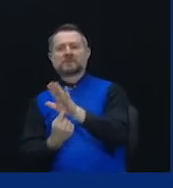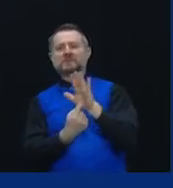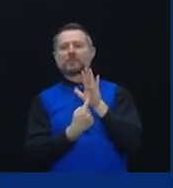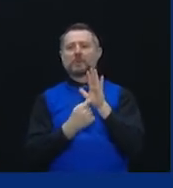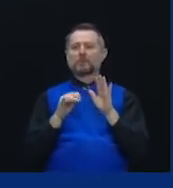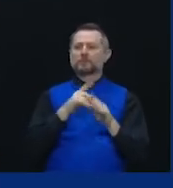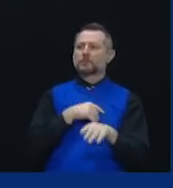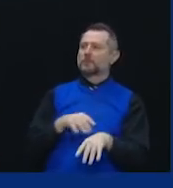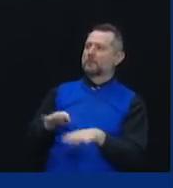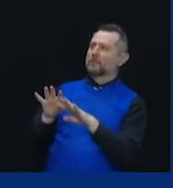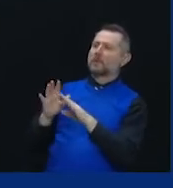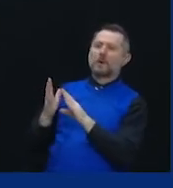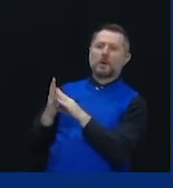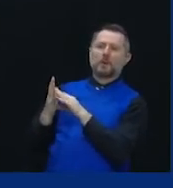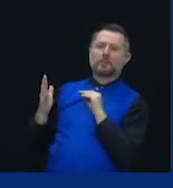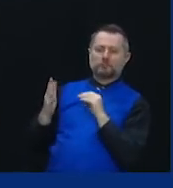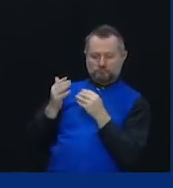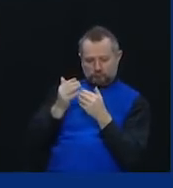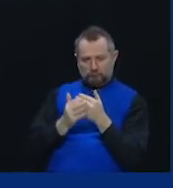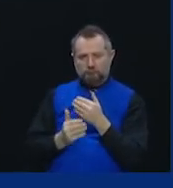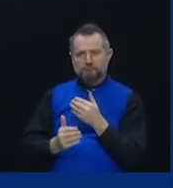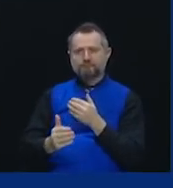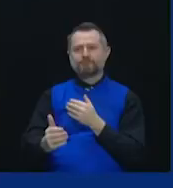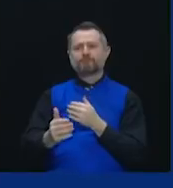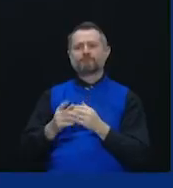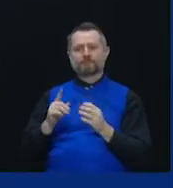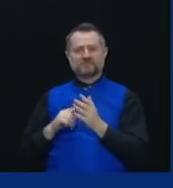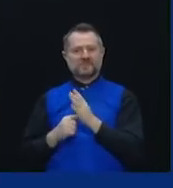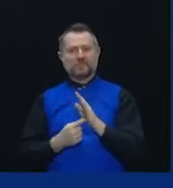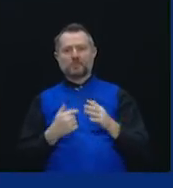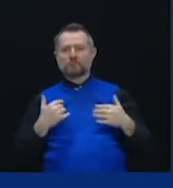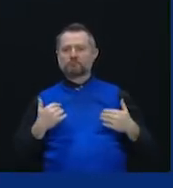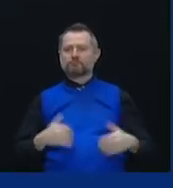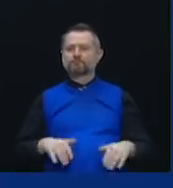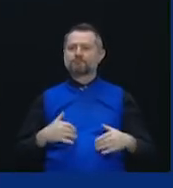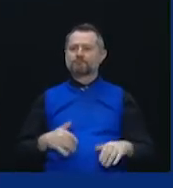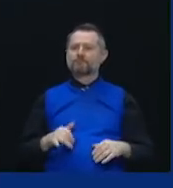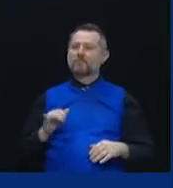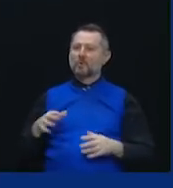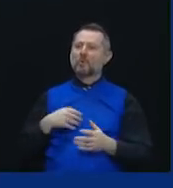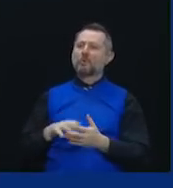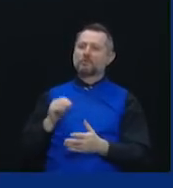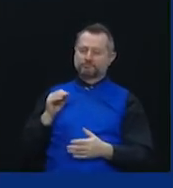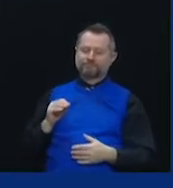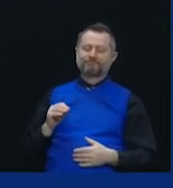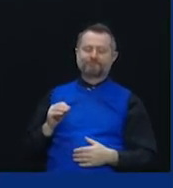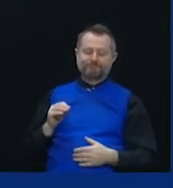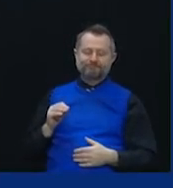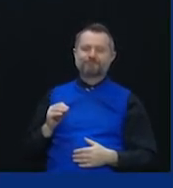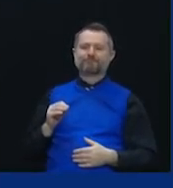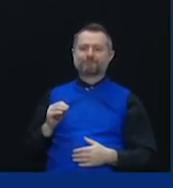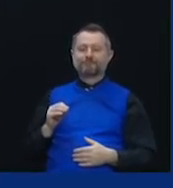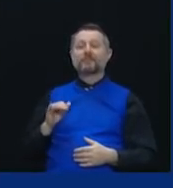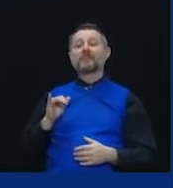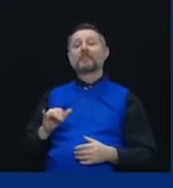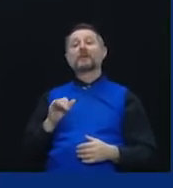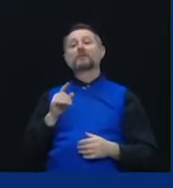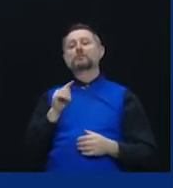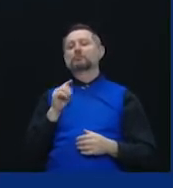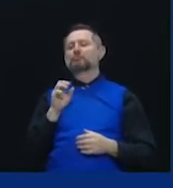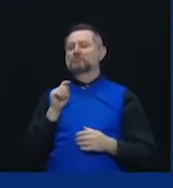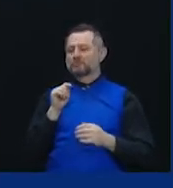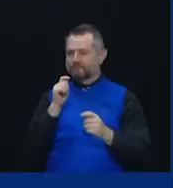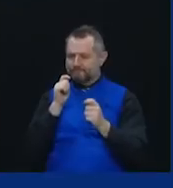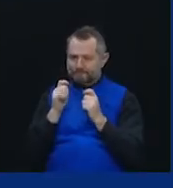is so important. It is the example that they sent to all of us. Treating each other with dignity